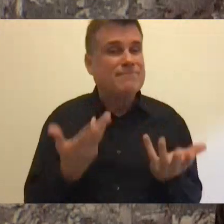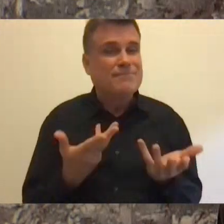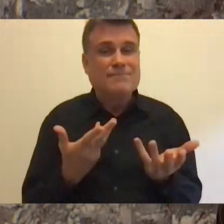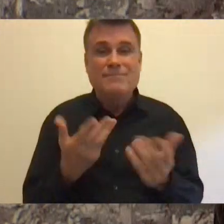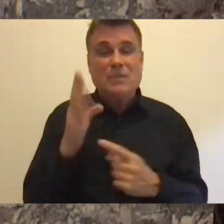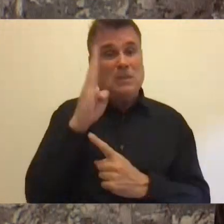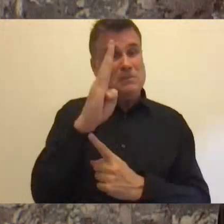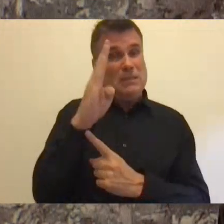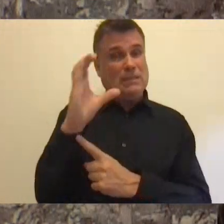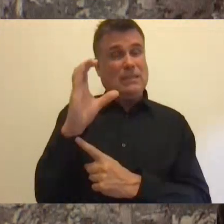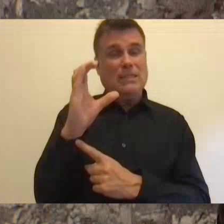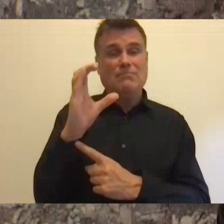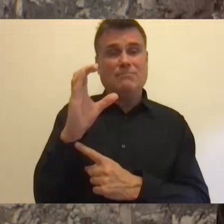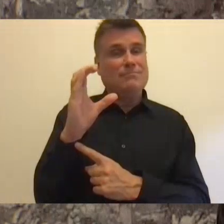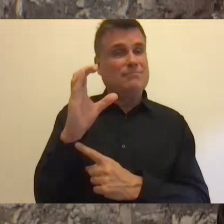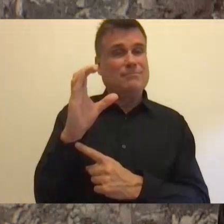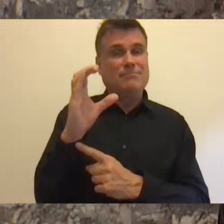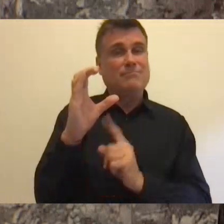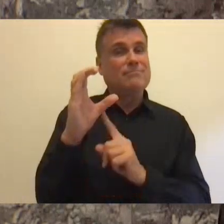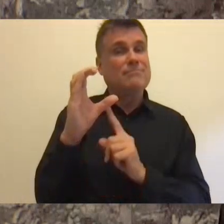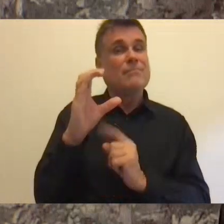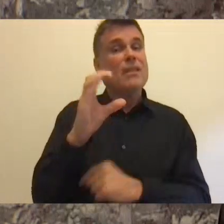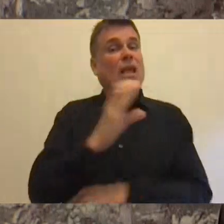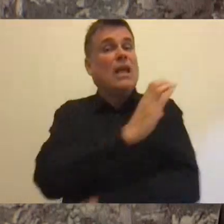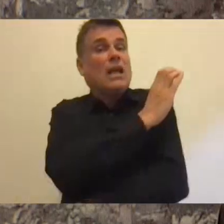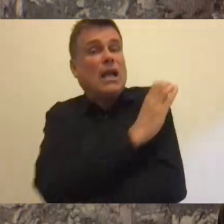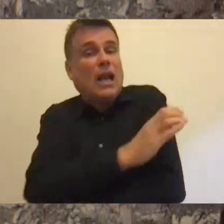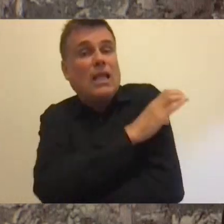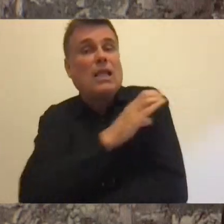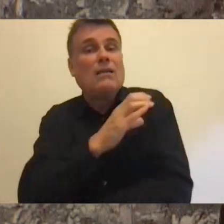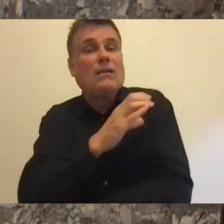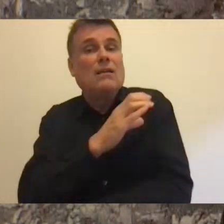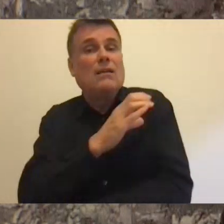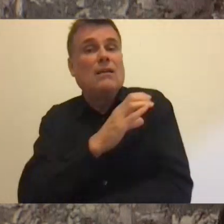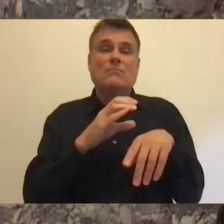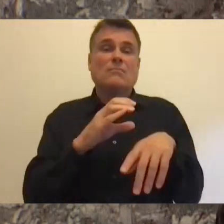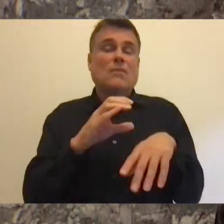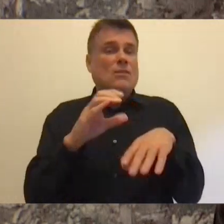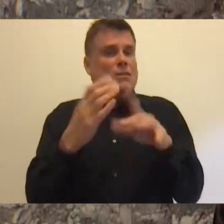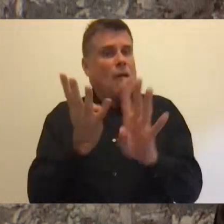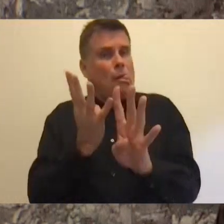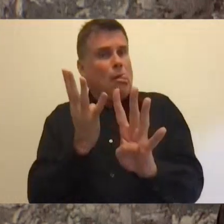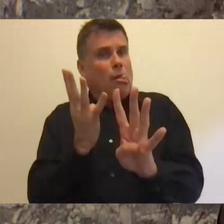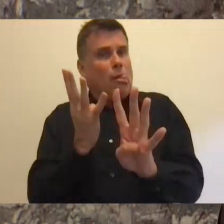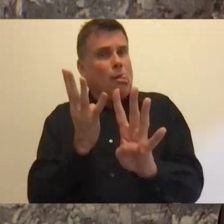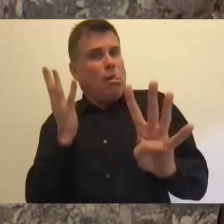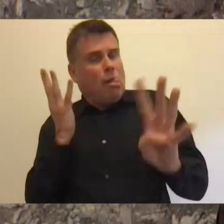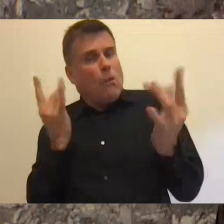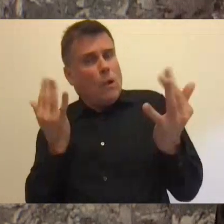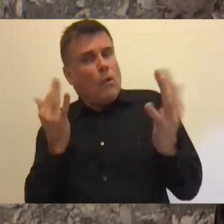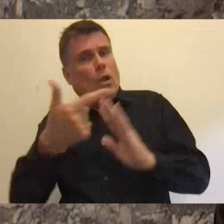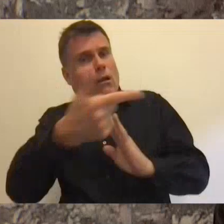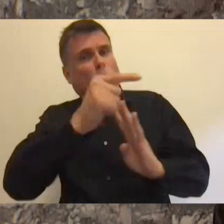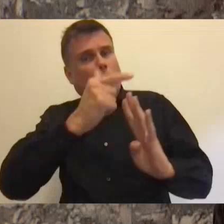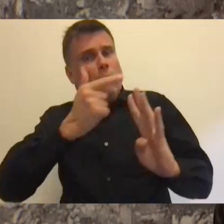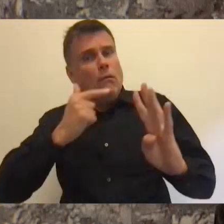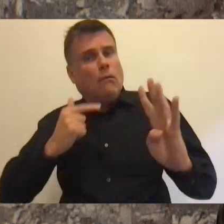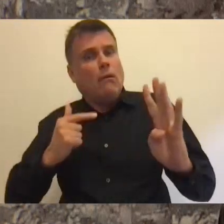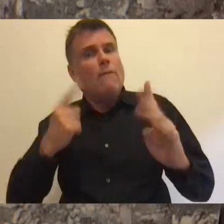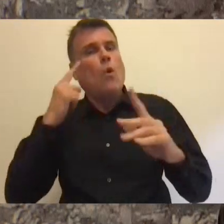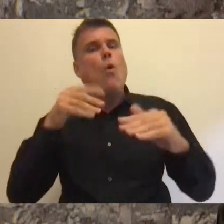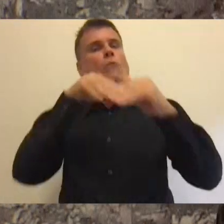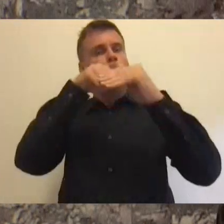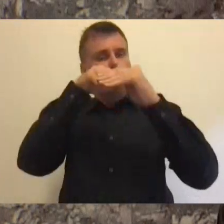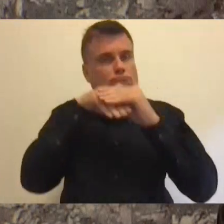the entire country. That's their record. So when will this Premier finally listen to Linda and listen